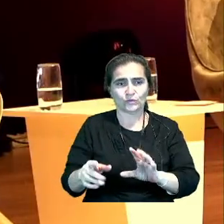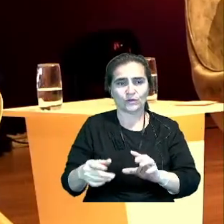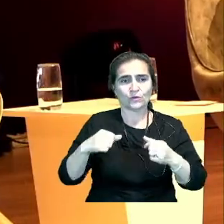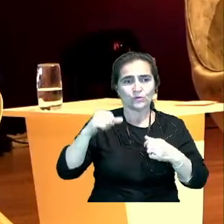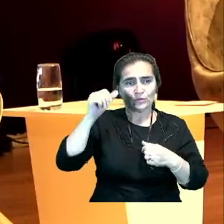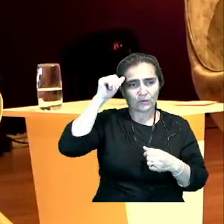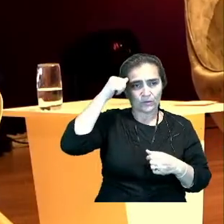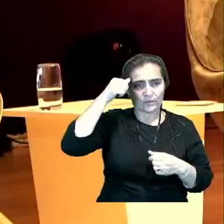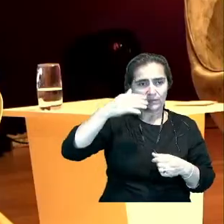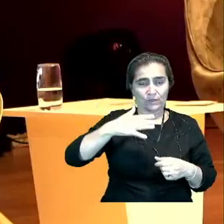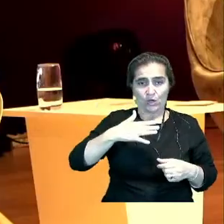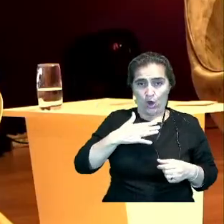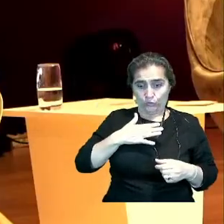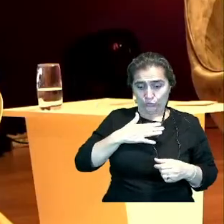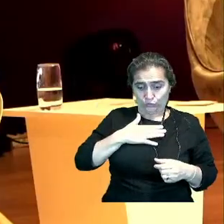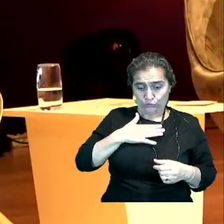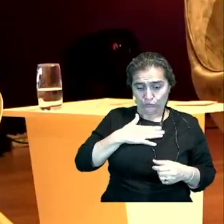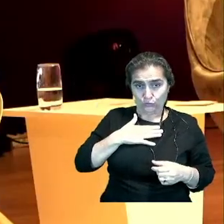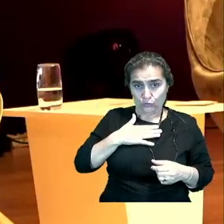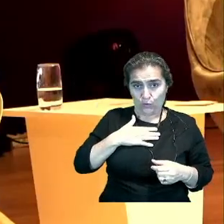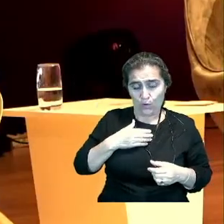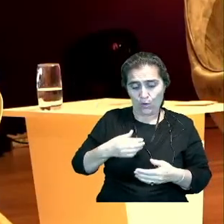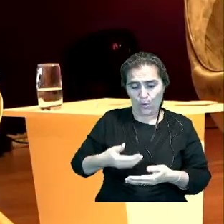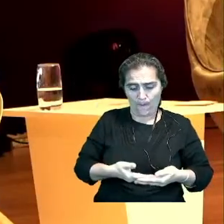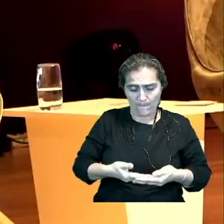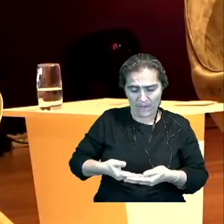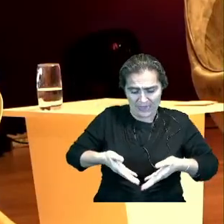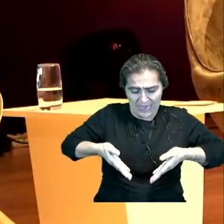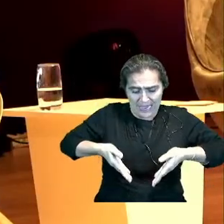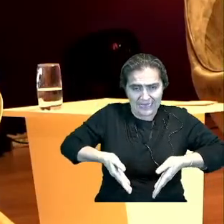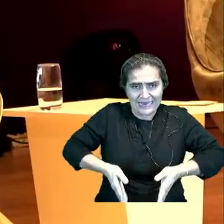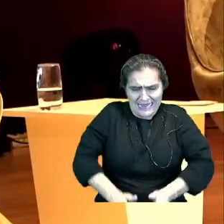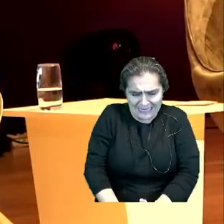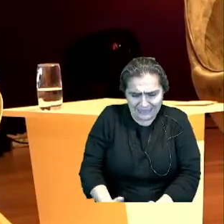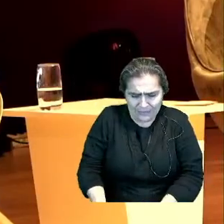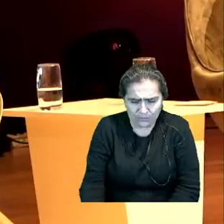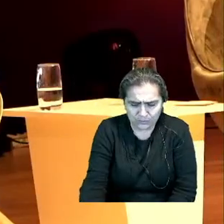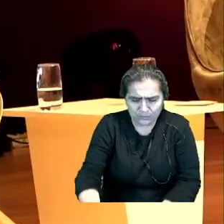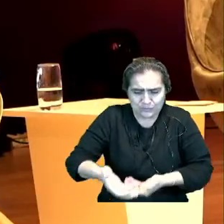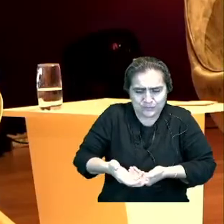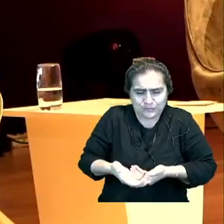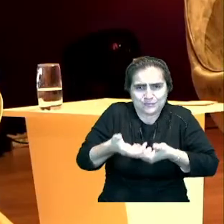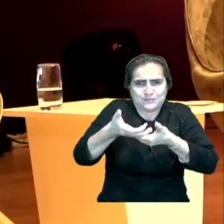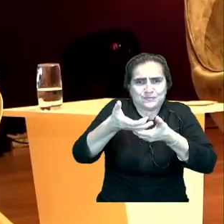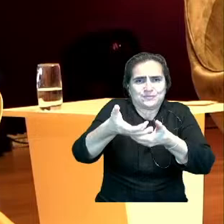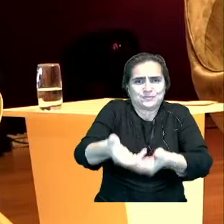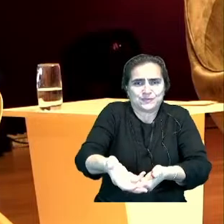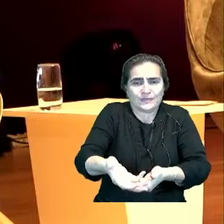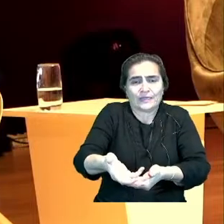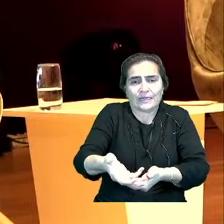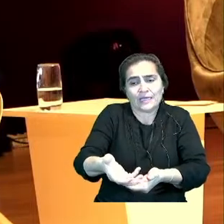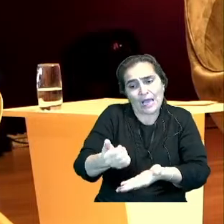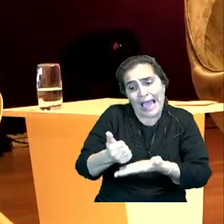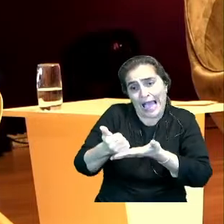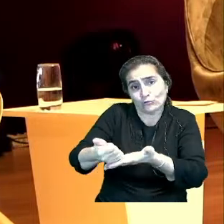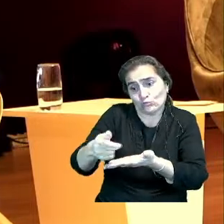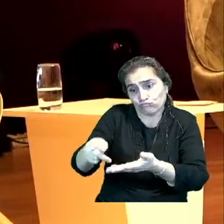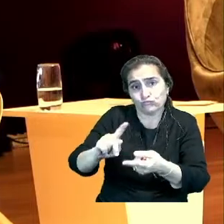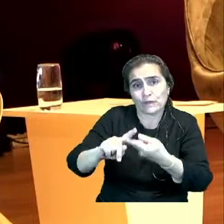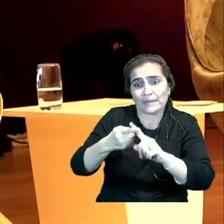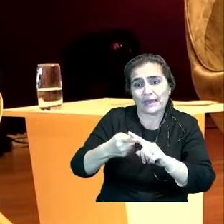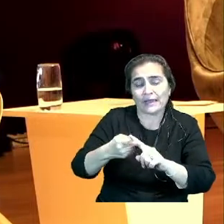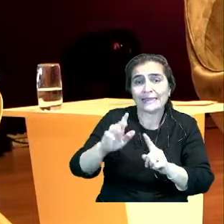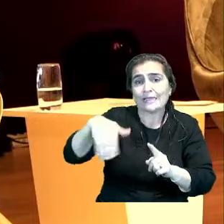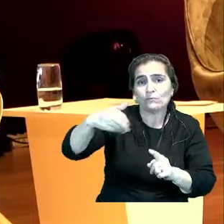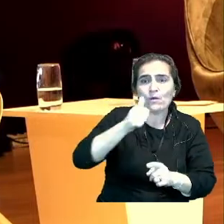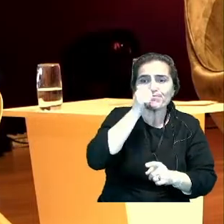exchange of these activities and these skills. So I would help my colleagues, and then they would help me when